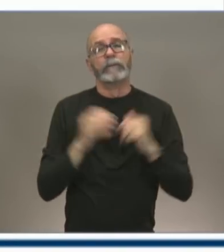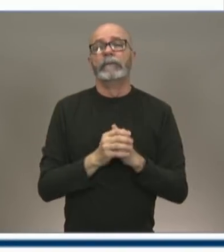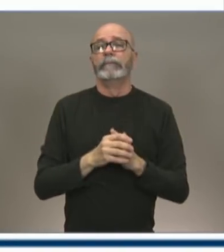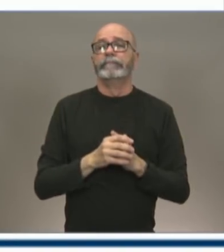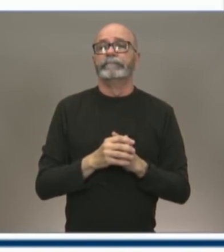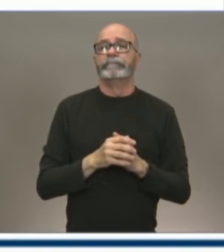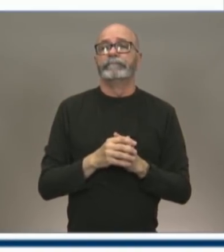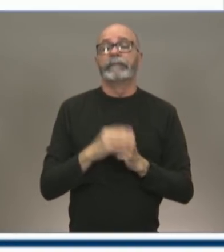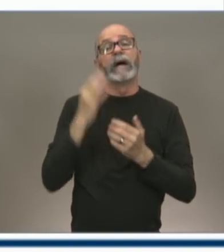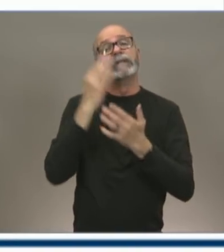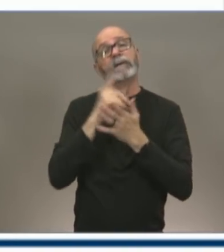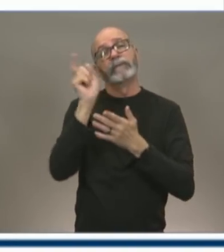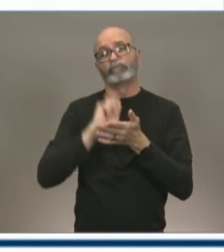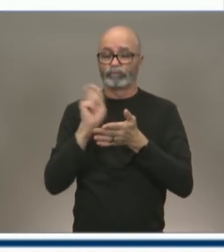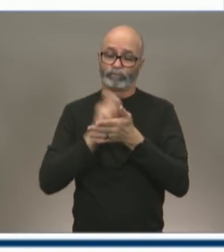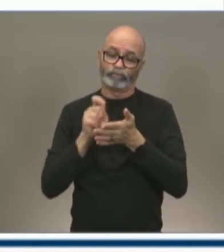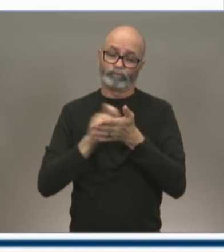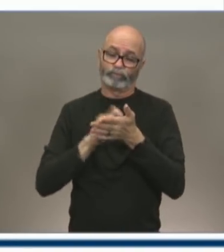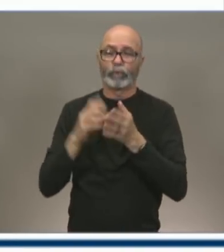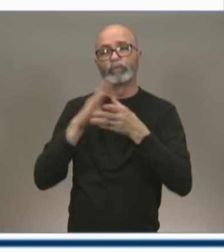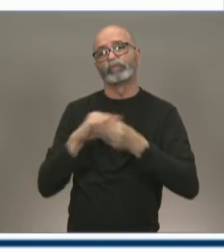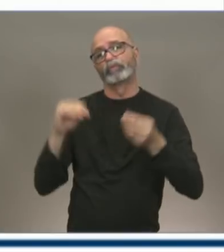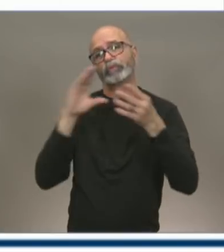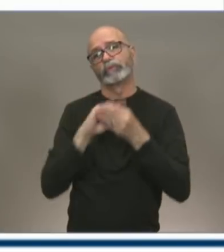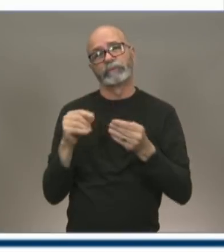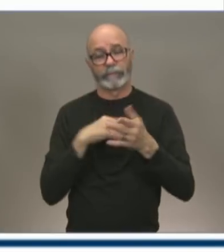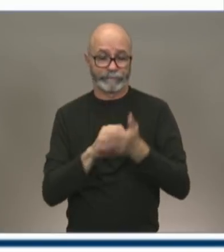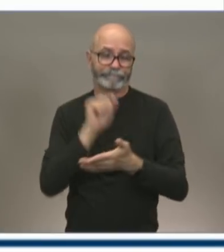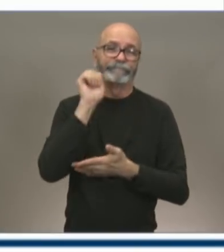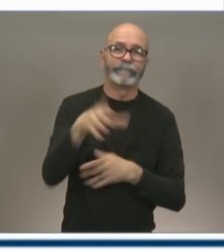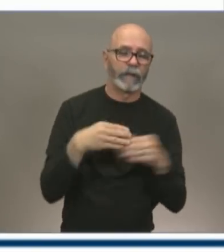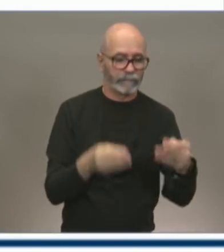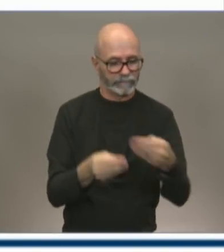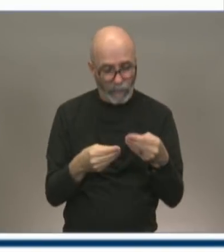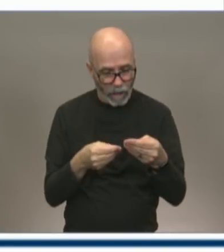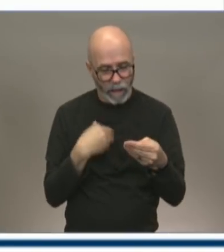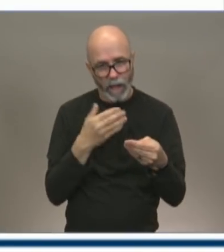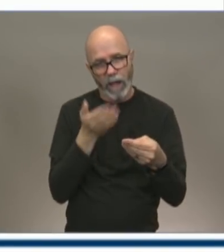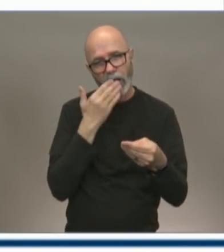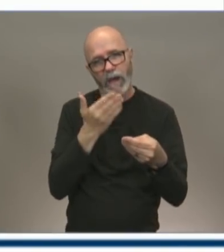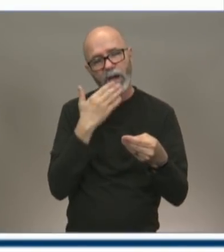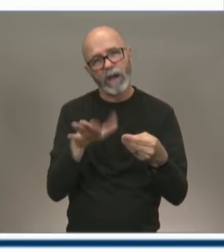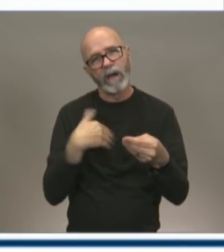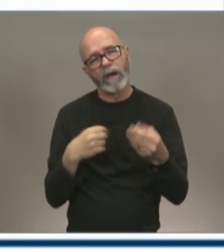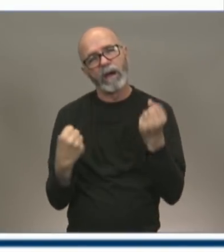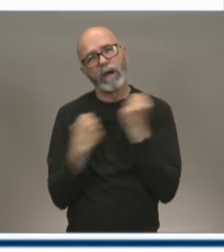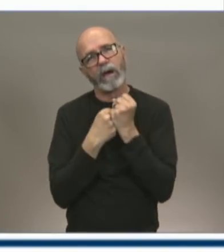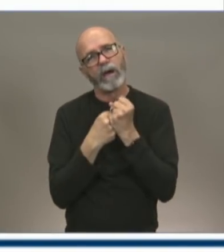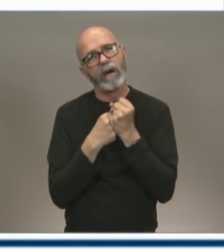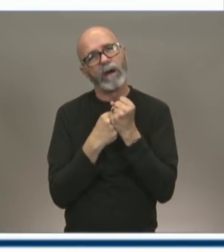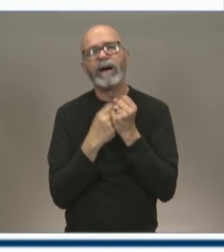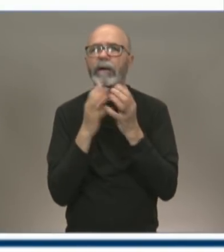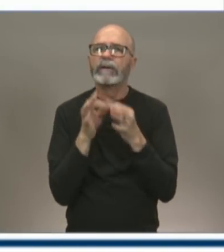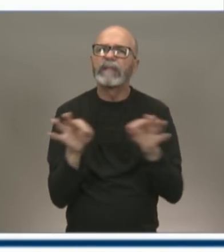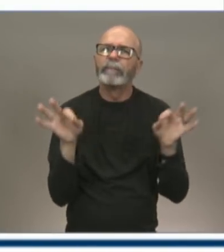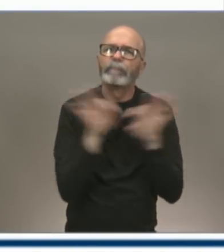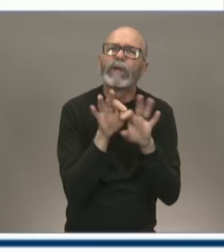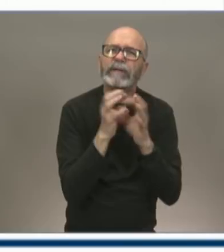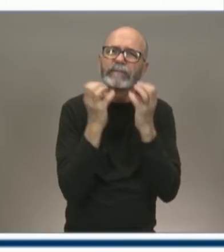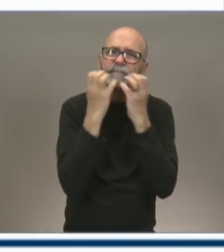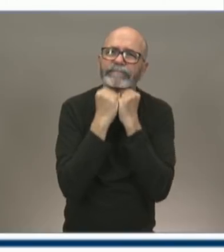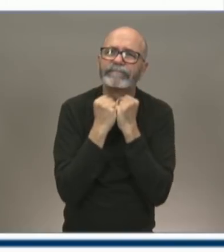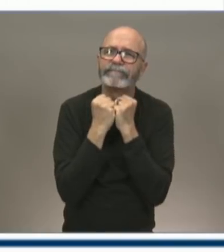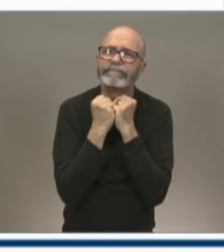this can bring someone a sense of support for their well-being, and this can be invaluable. So any person,